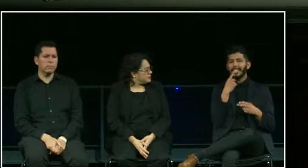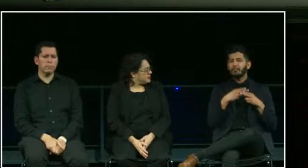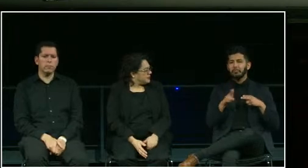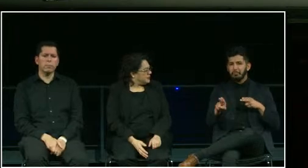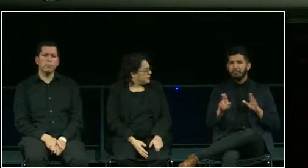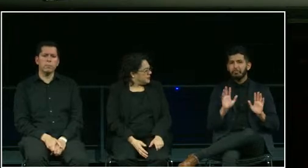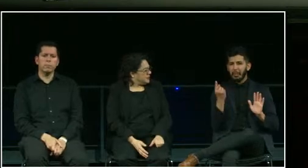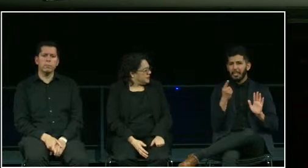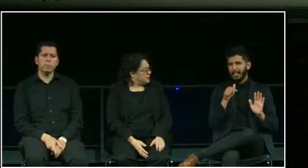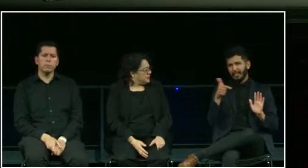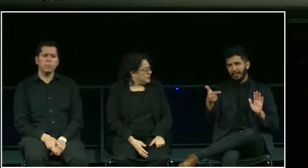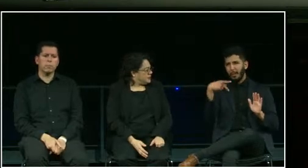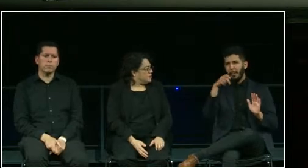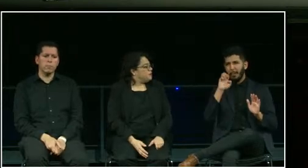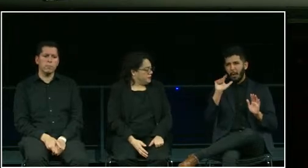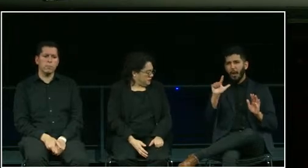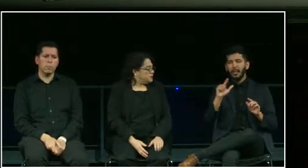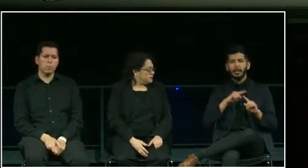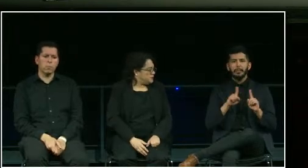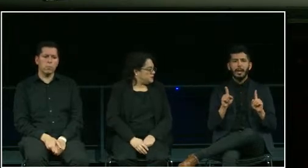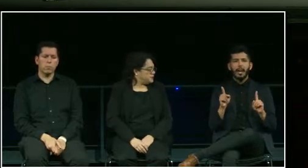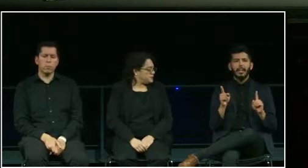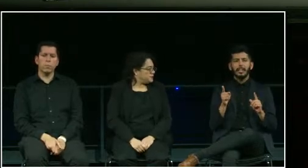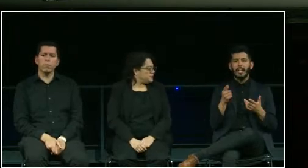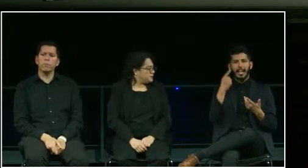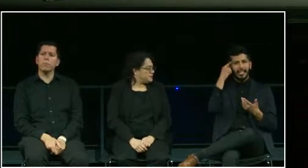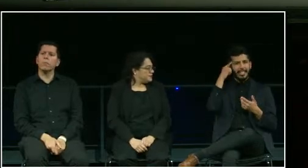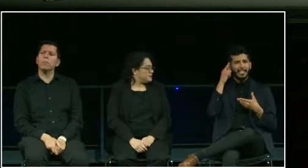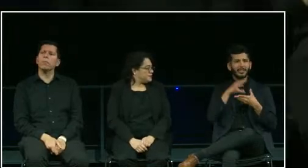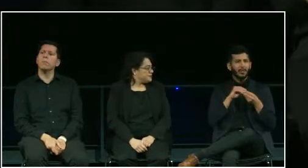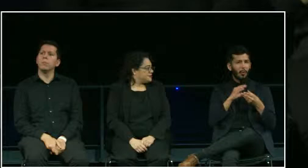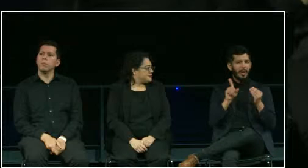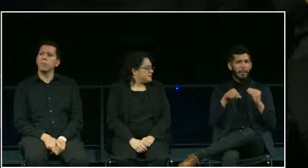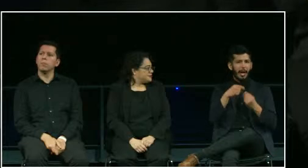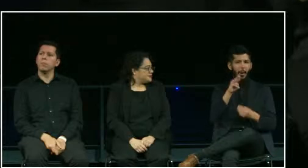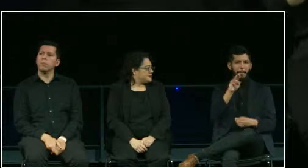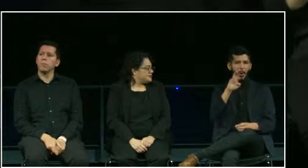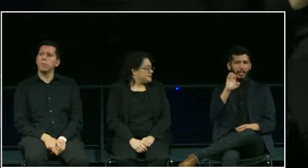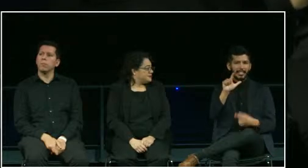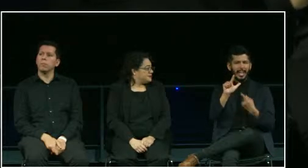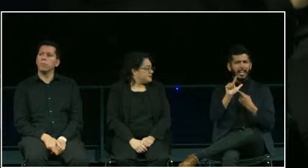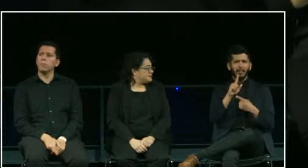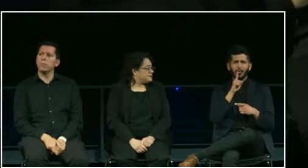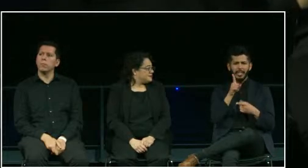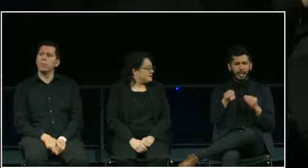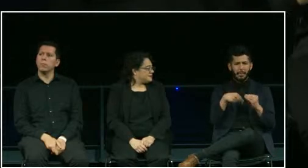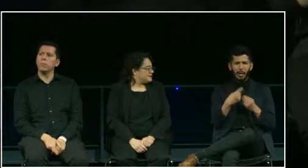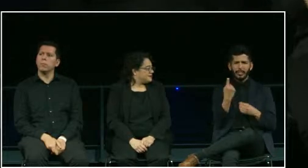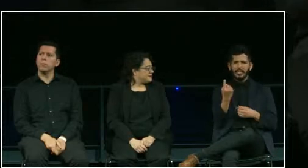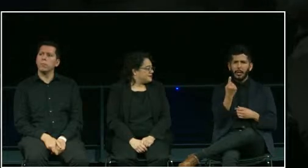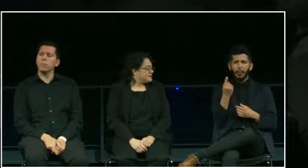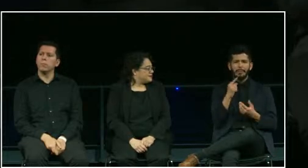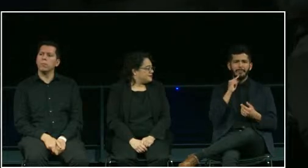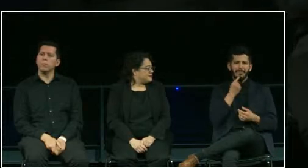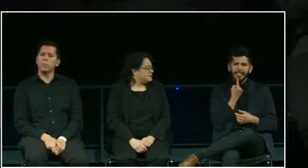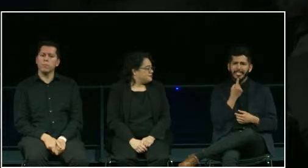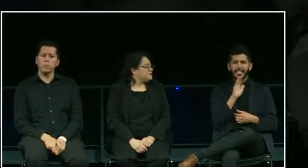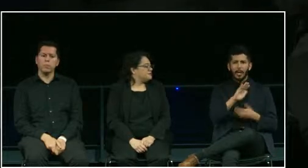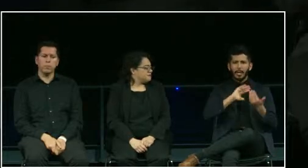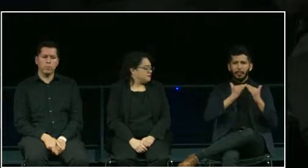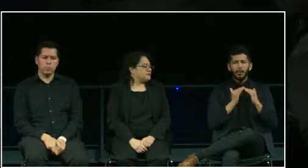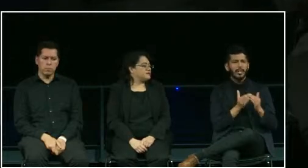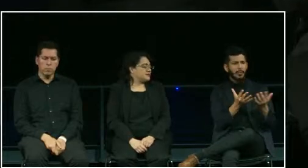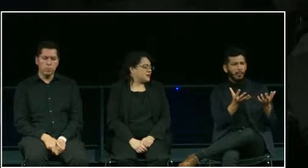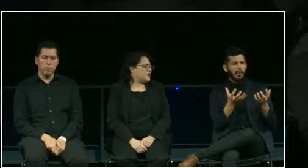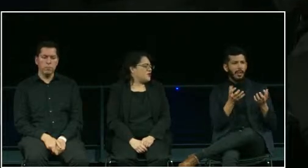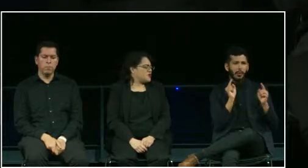for us, because the story of Marcel is literally about somebody who's missing their community and so isolated,